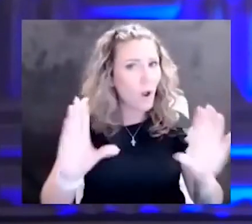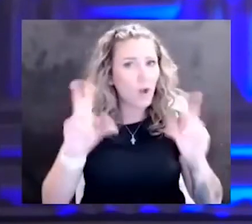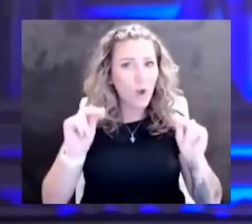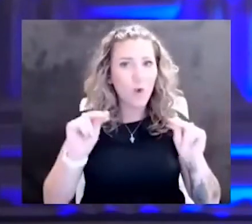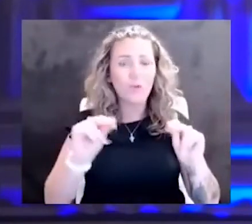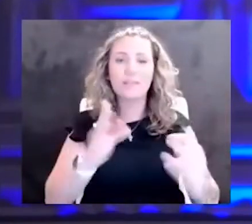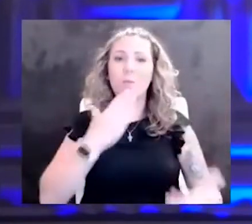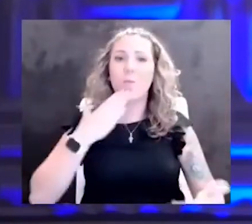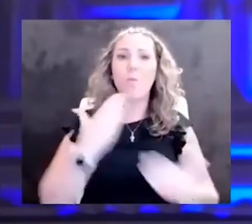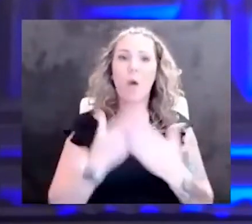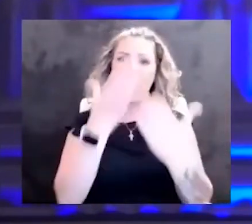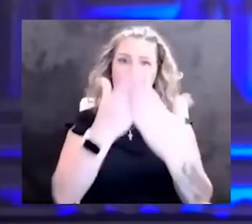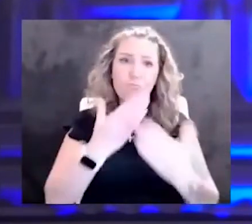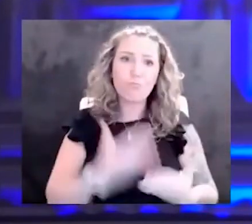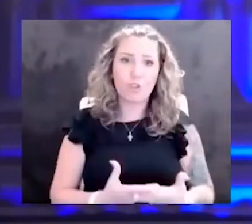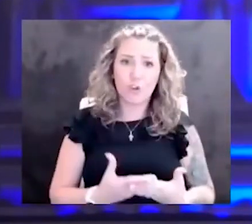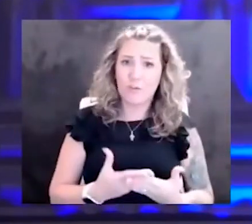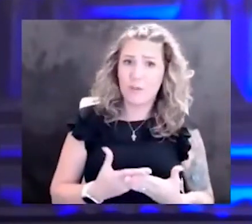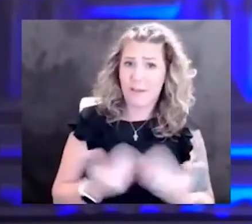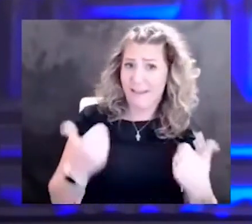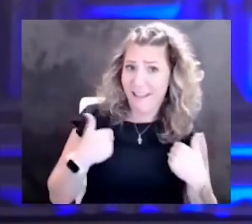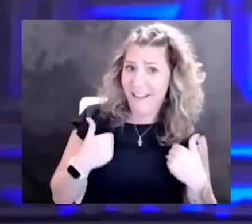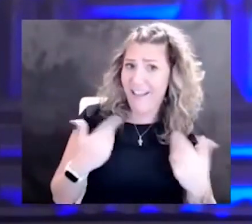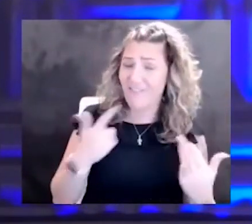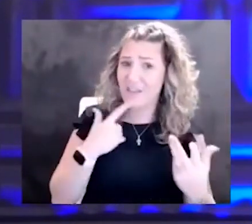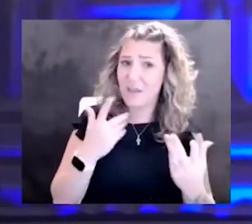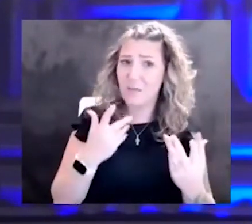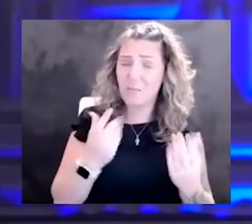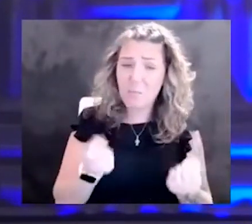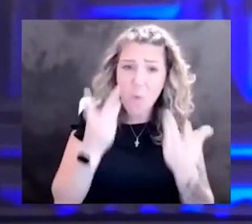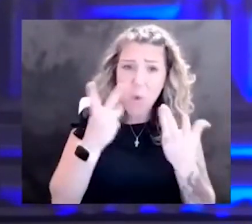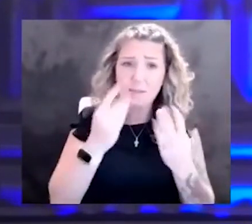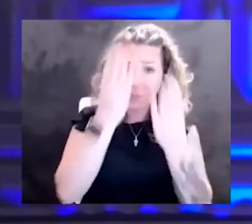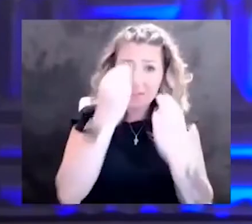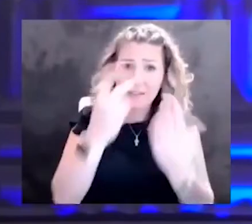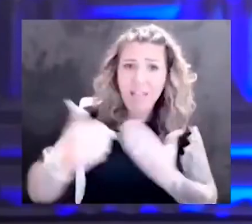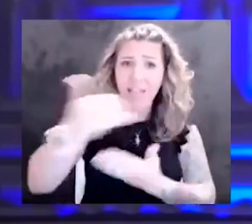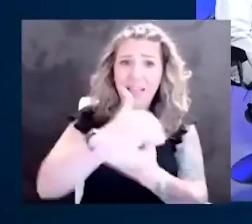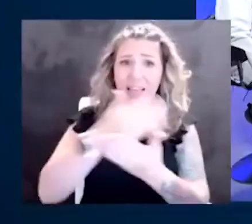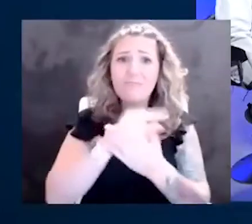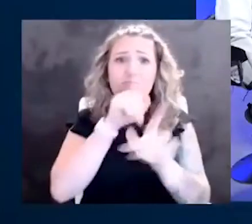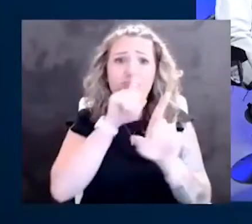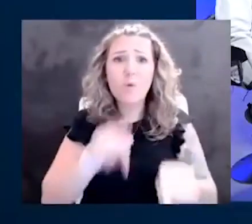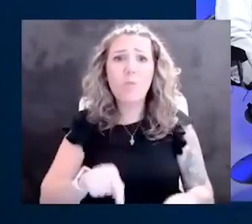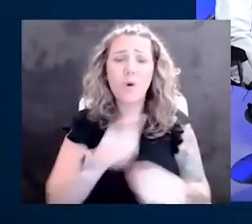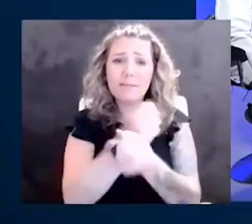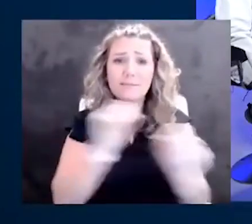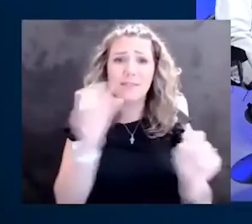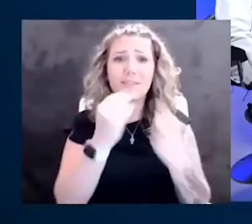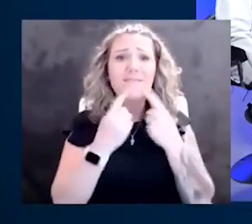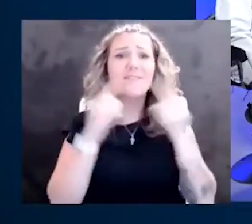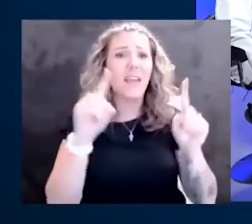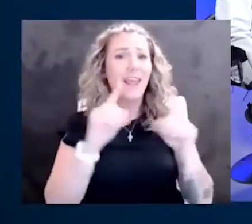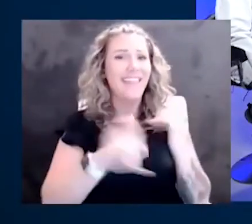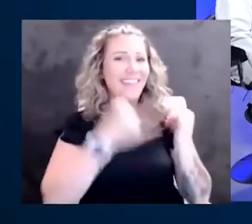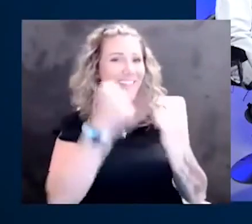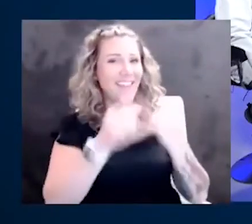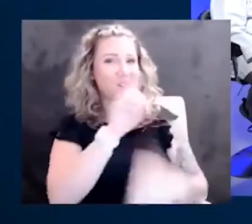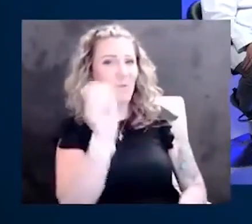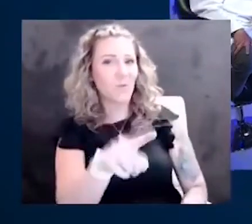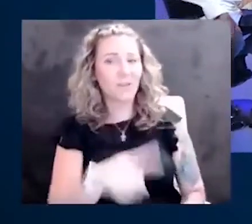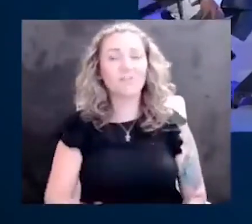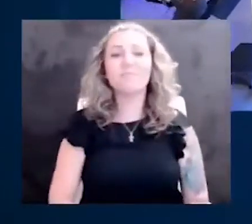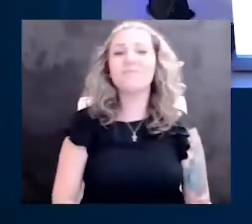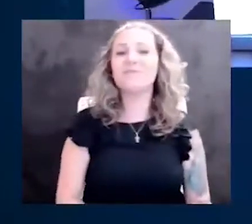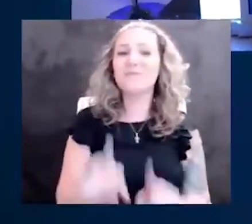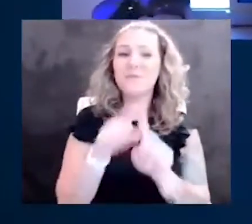multiple data collections and reports about the safety and efficacy of that. All right, last question. Yes, it comes from